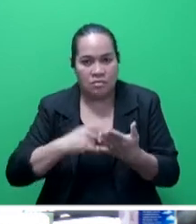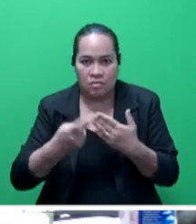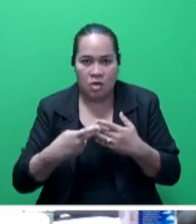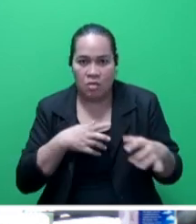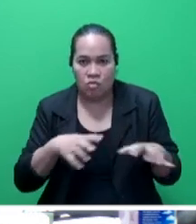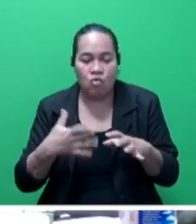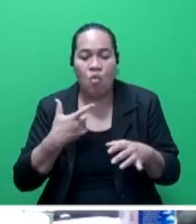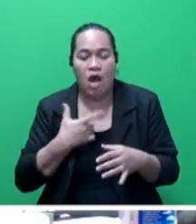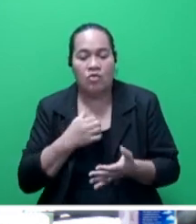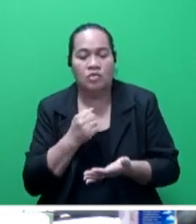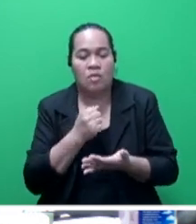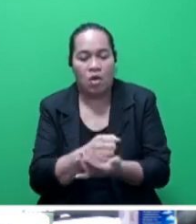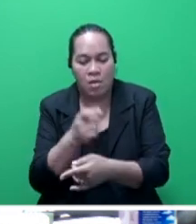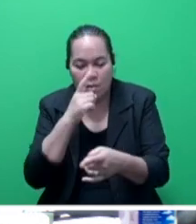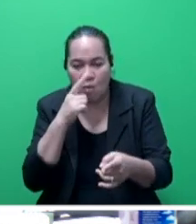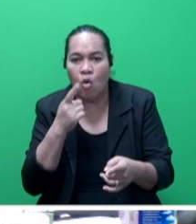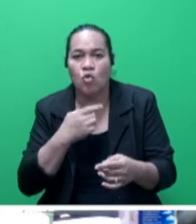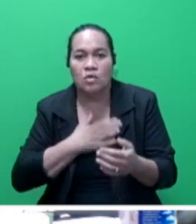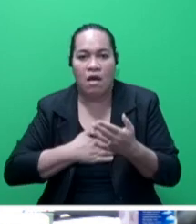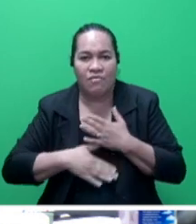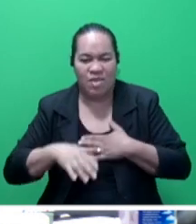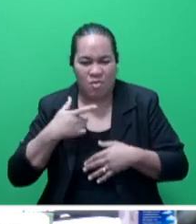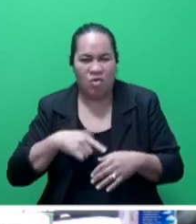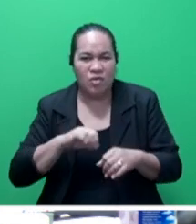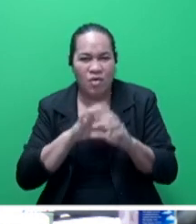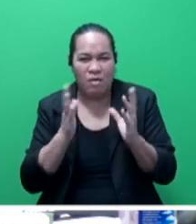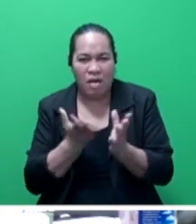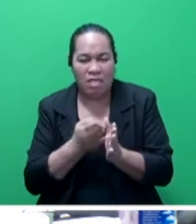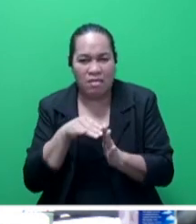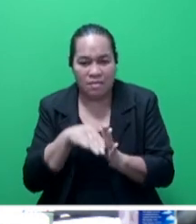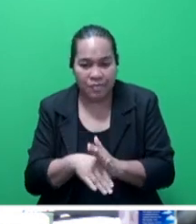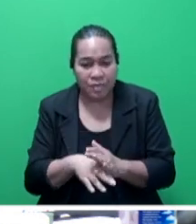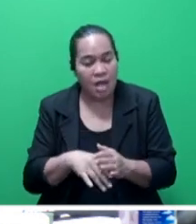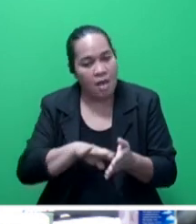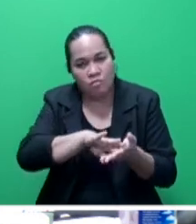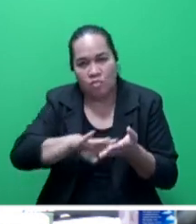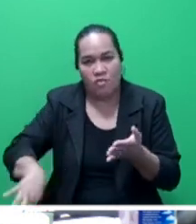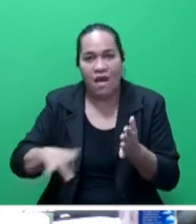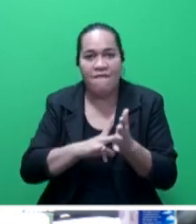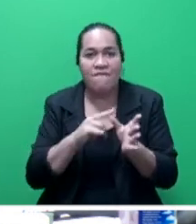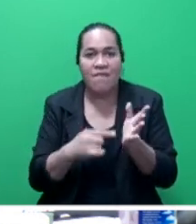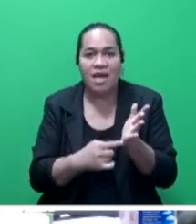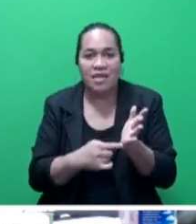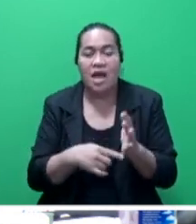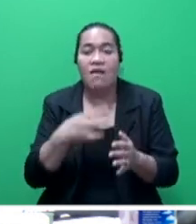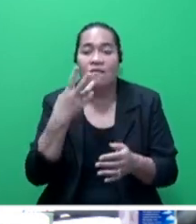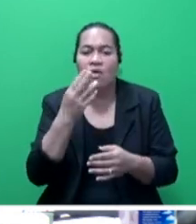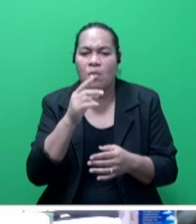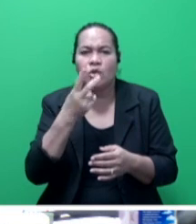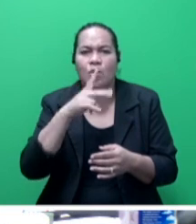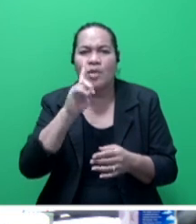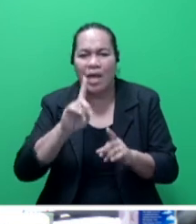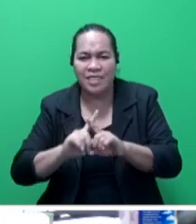families suffering from this global inflation. This includes the removal of the VAT from 21 essential items,